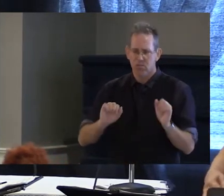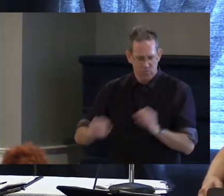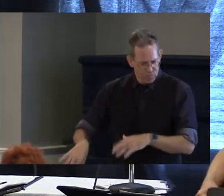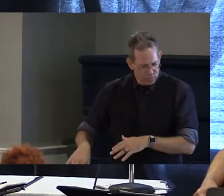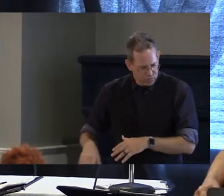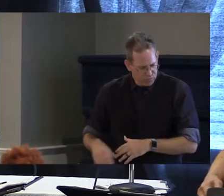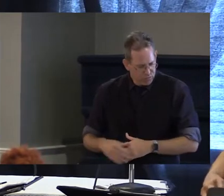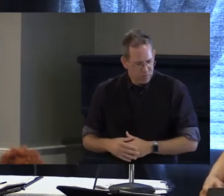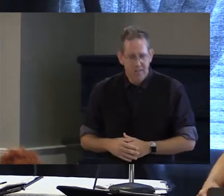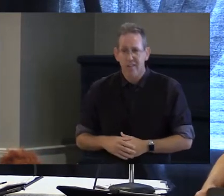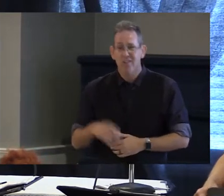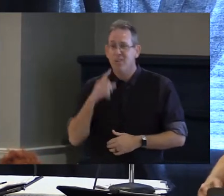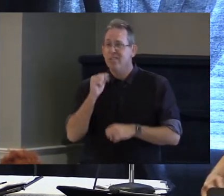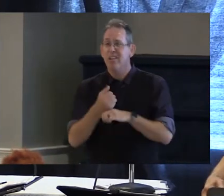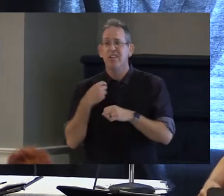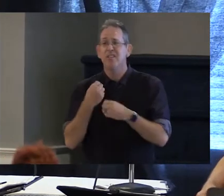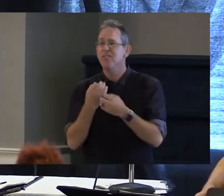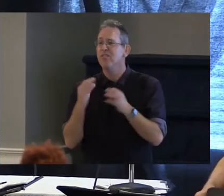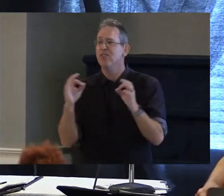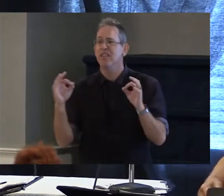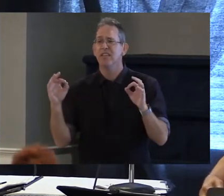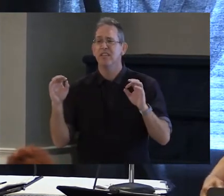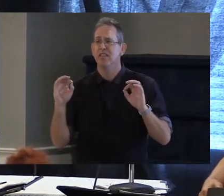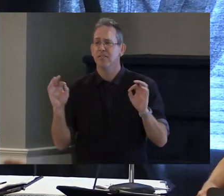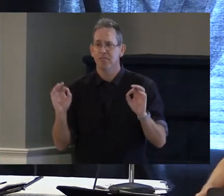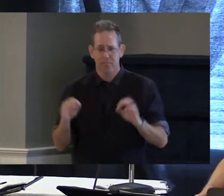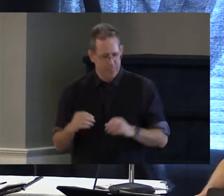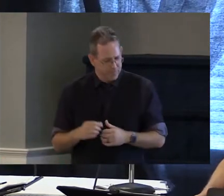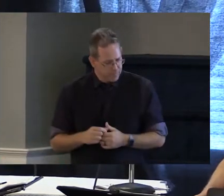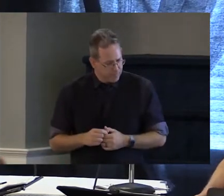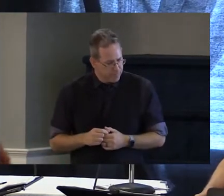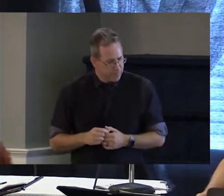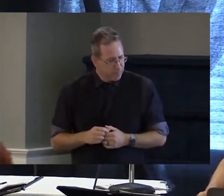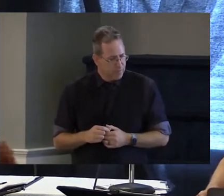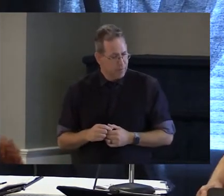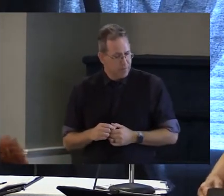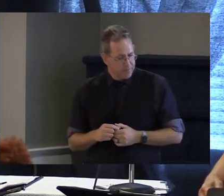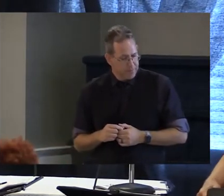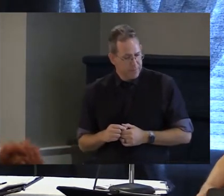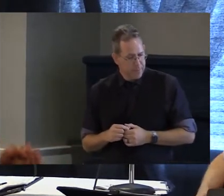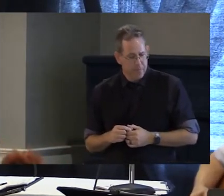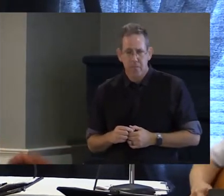platitudes won't set us free.